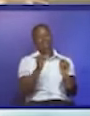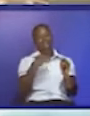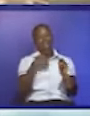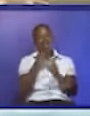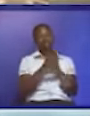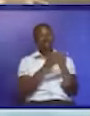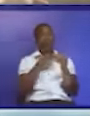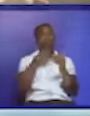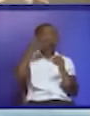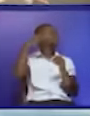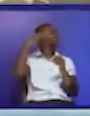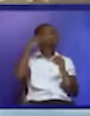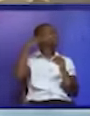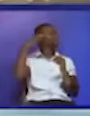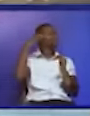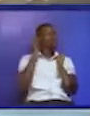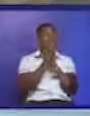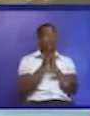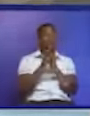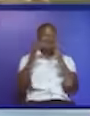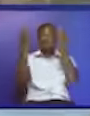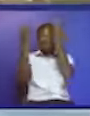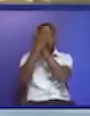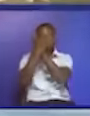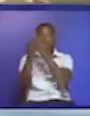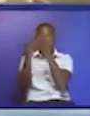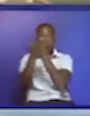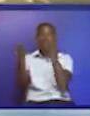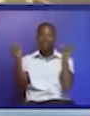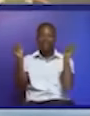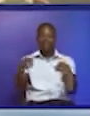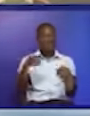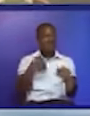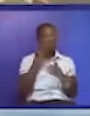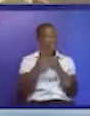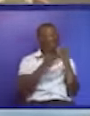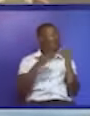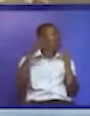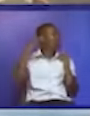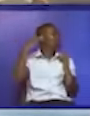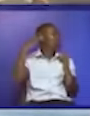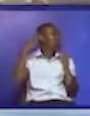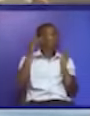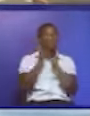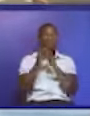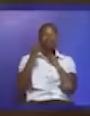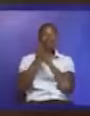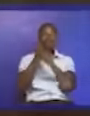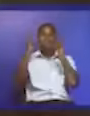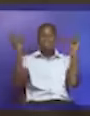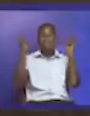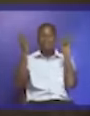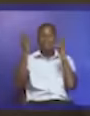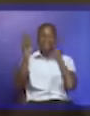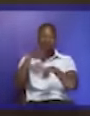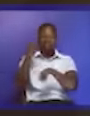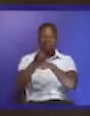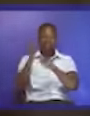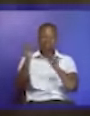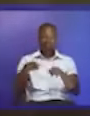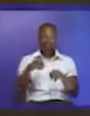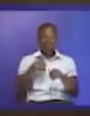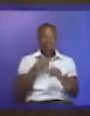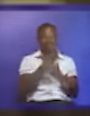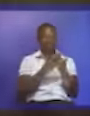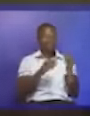sound that means darkness come to an end. There is a sound that means victory be established. There is a sound